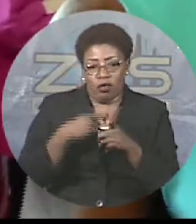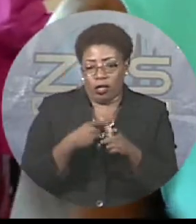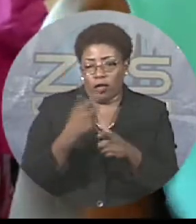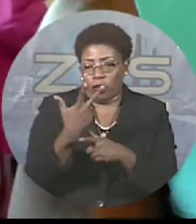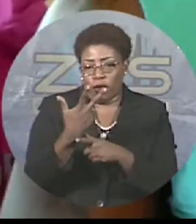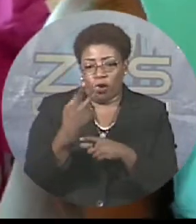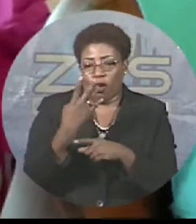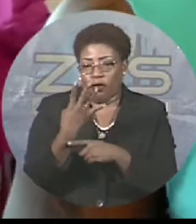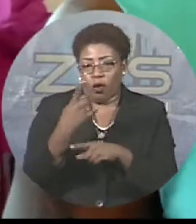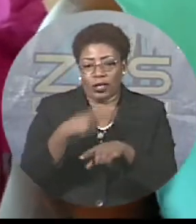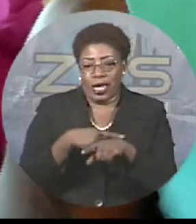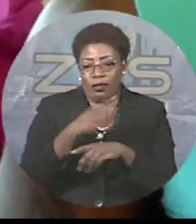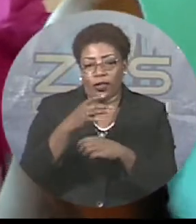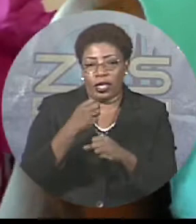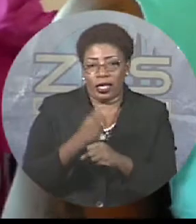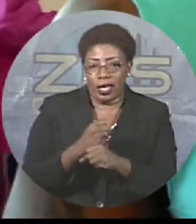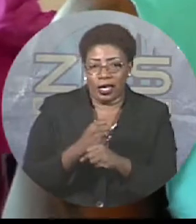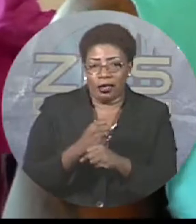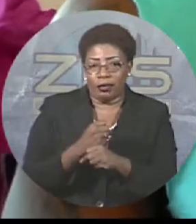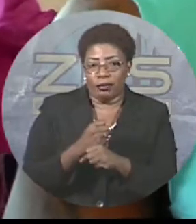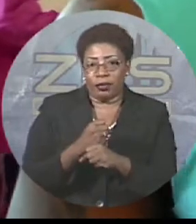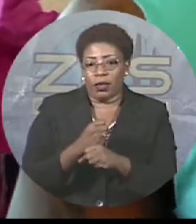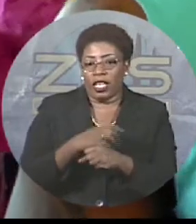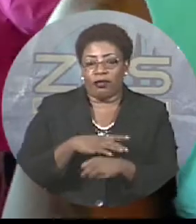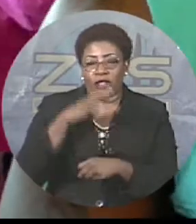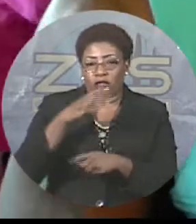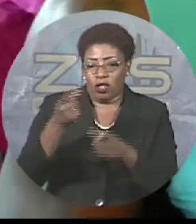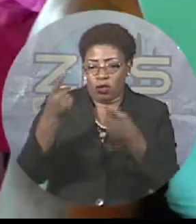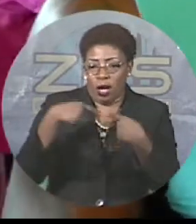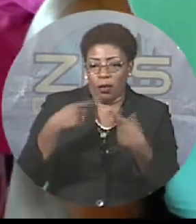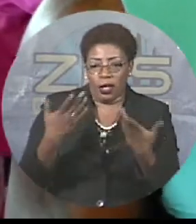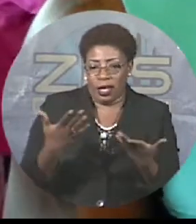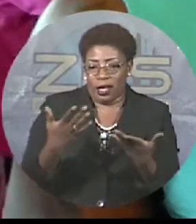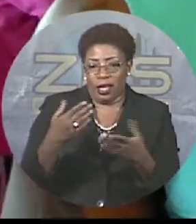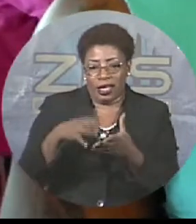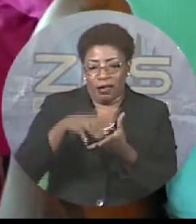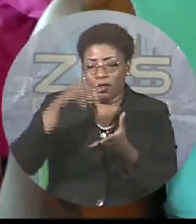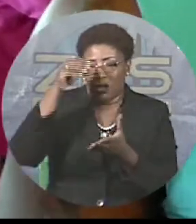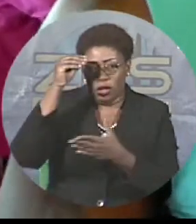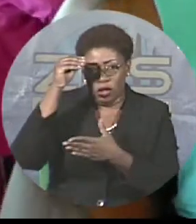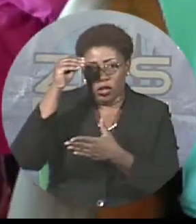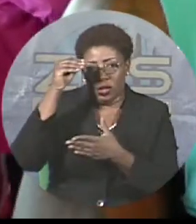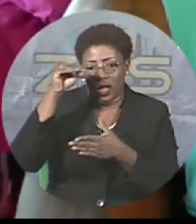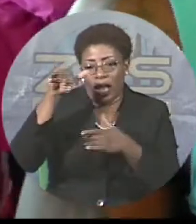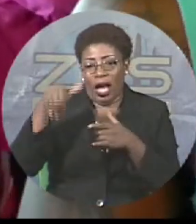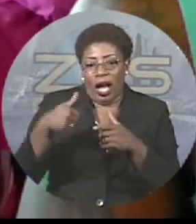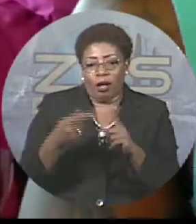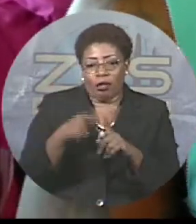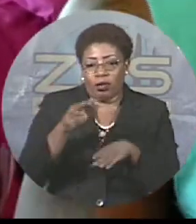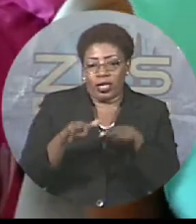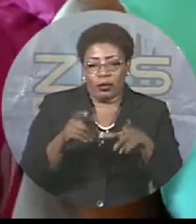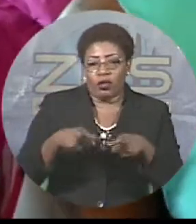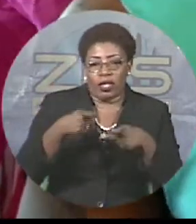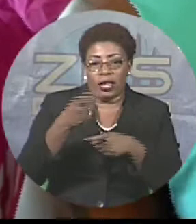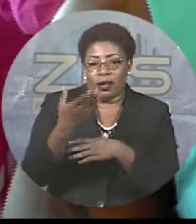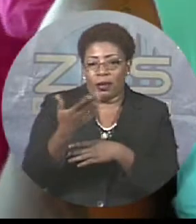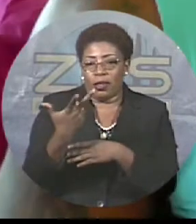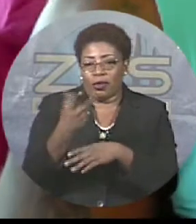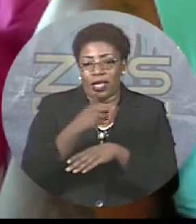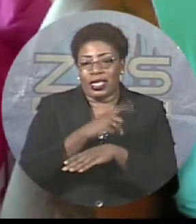the year. So it's frustrating when you come out here and you got to learn how many steps to give him in 3 days.